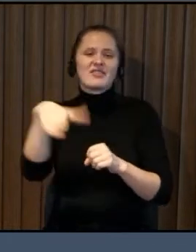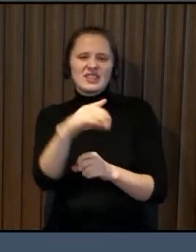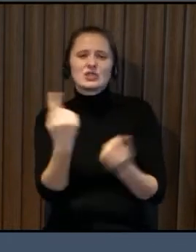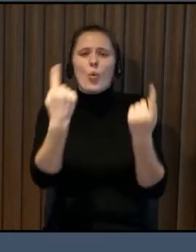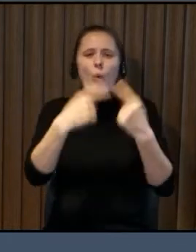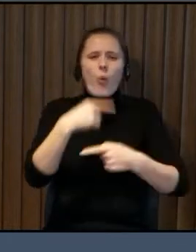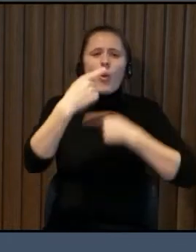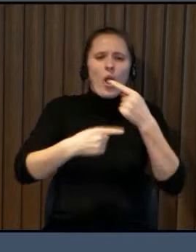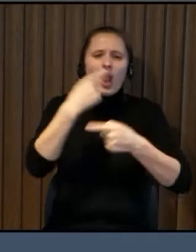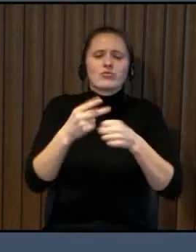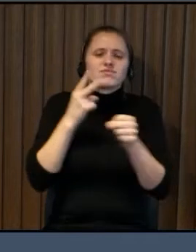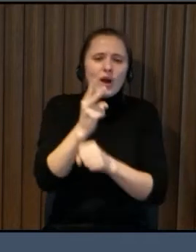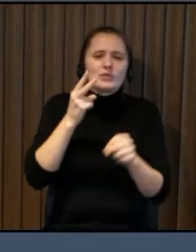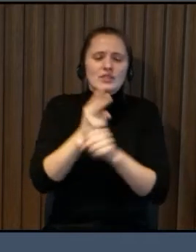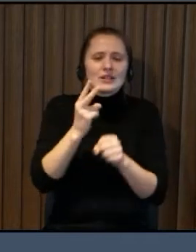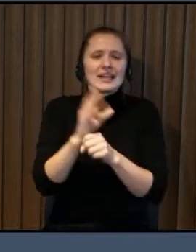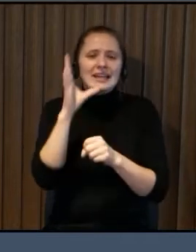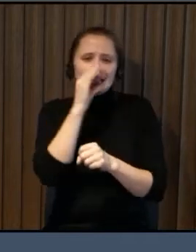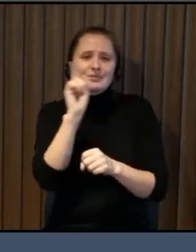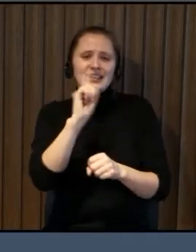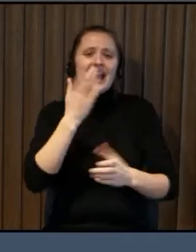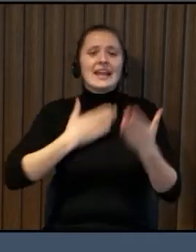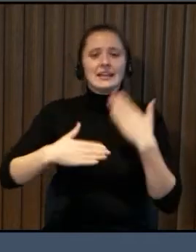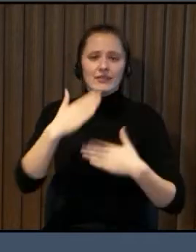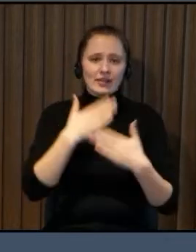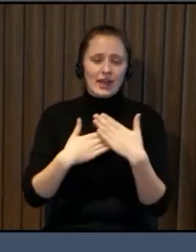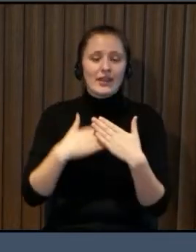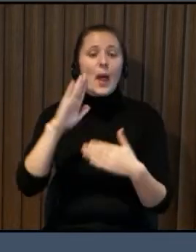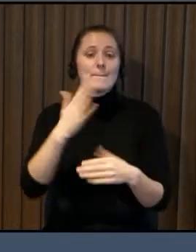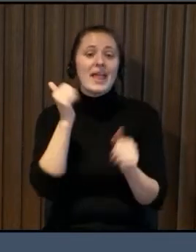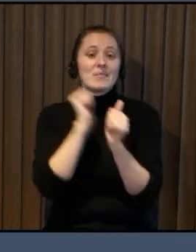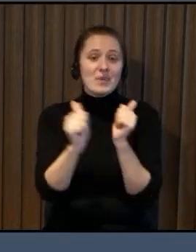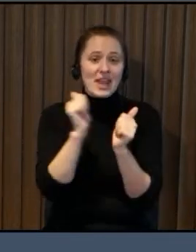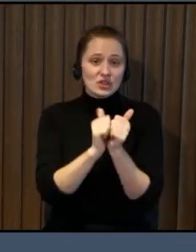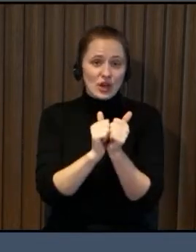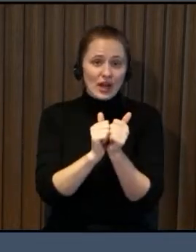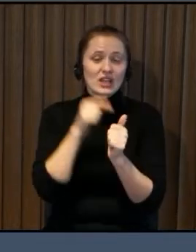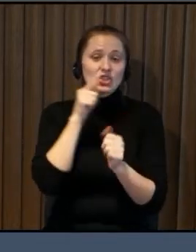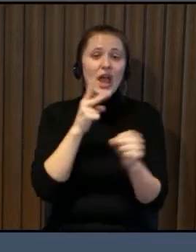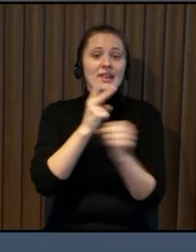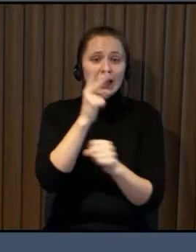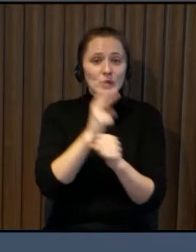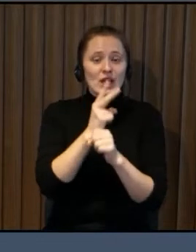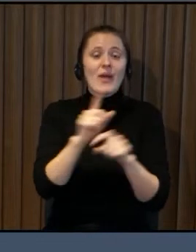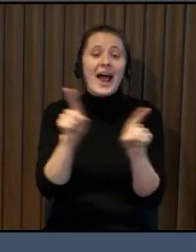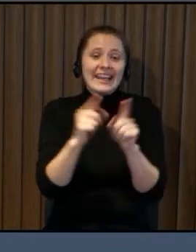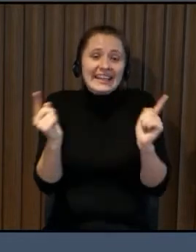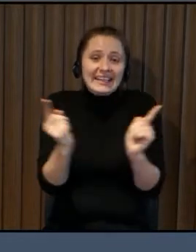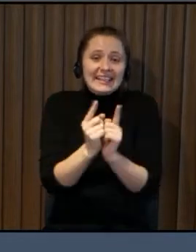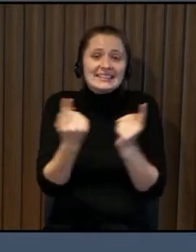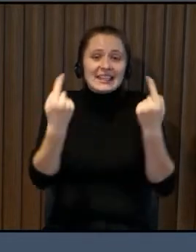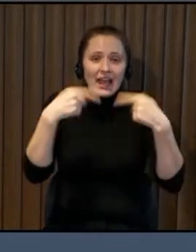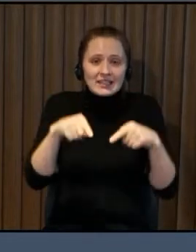to understand that this problem is permanent. This is disability. But very often